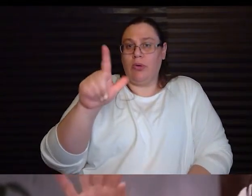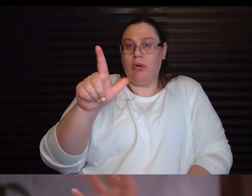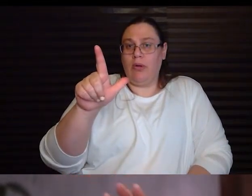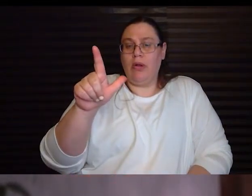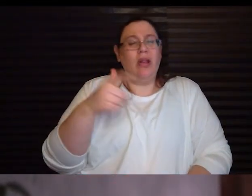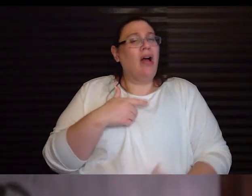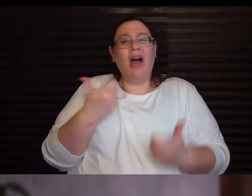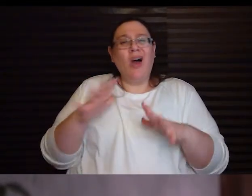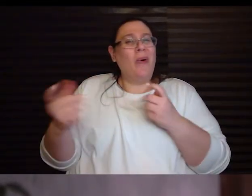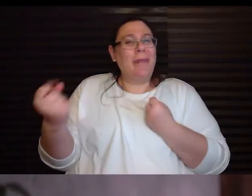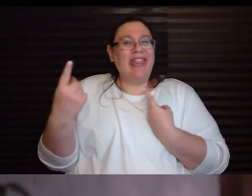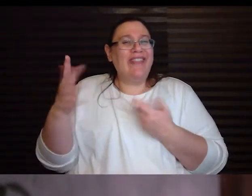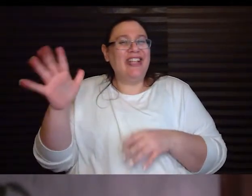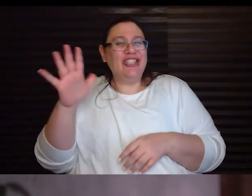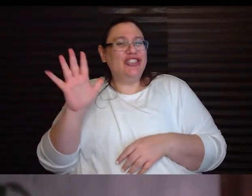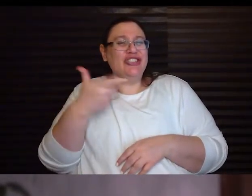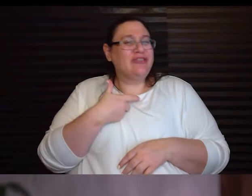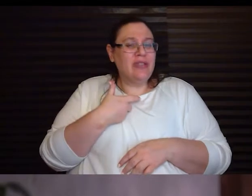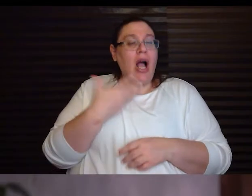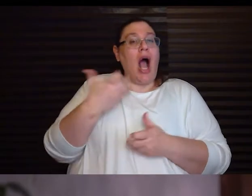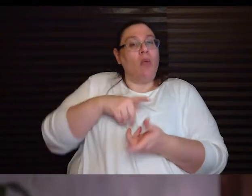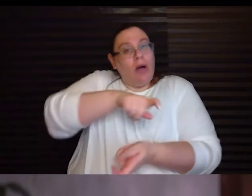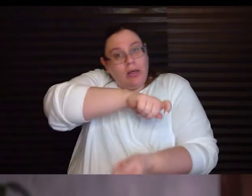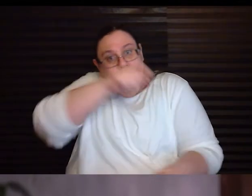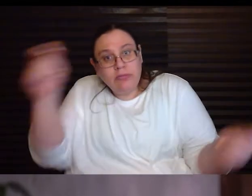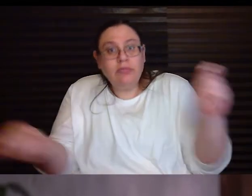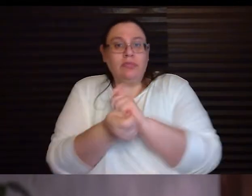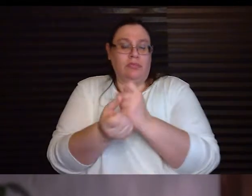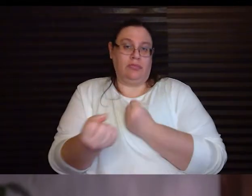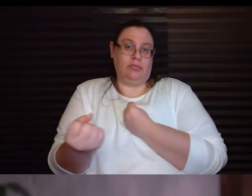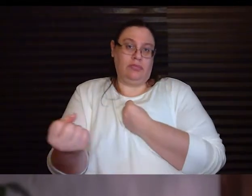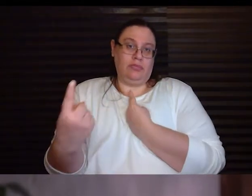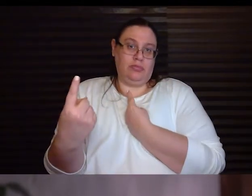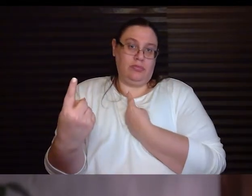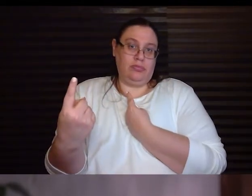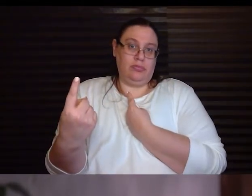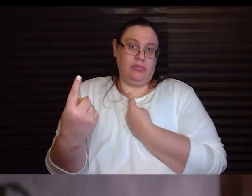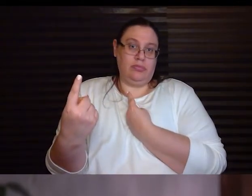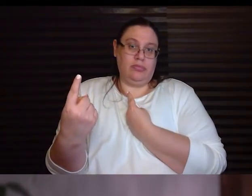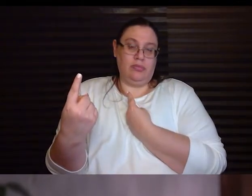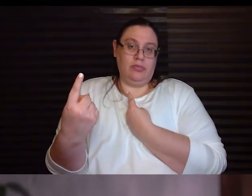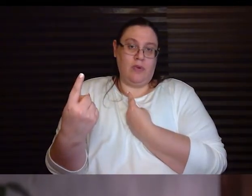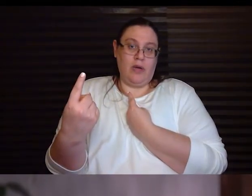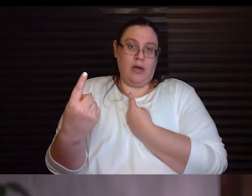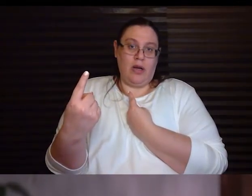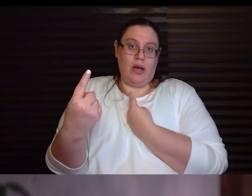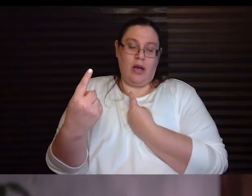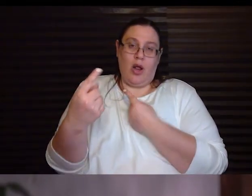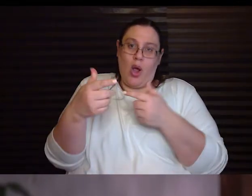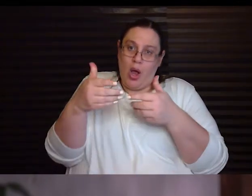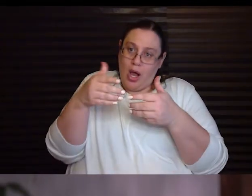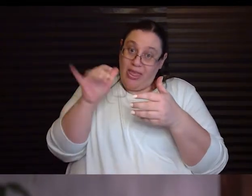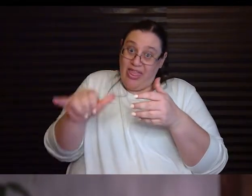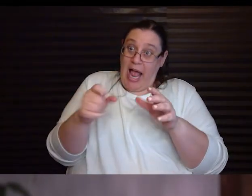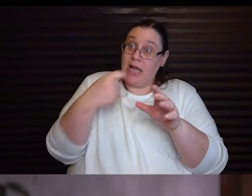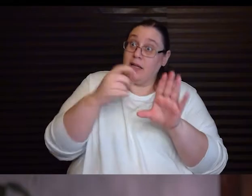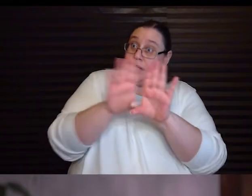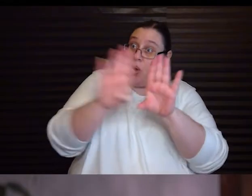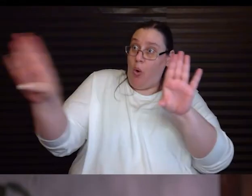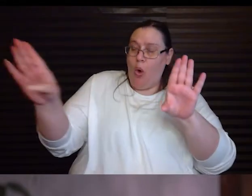don't just want empathy, he says. I want transformational empathy. Walk through that